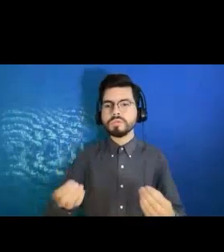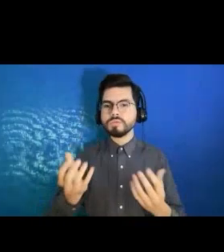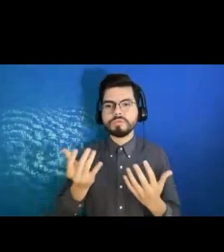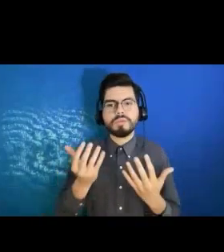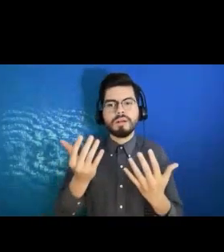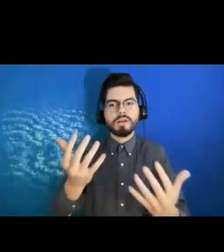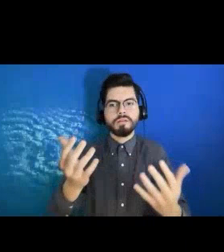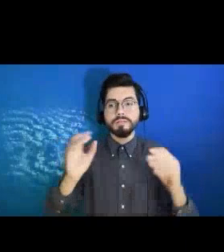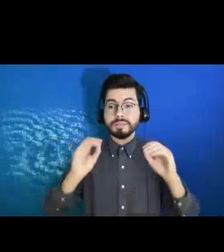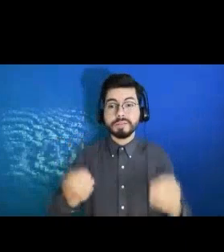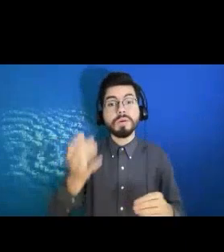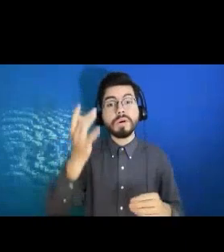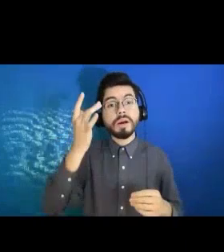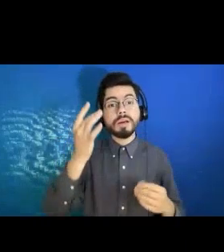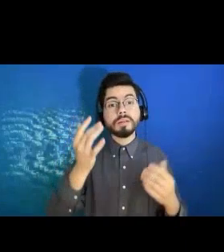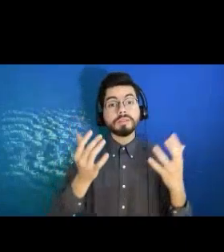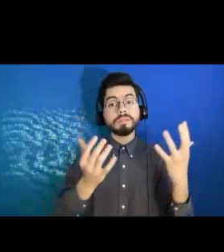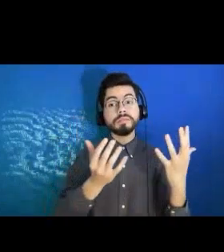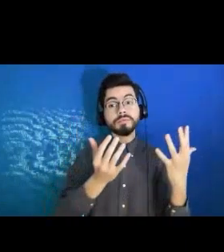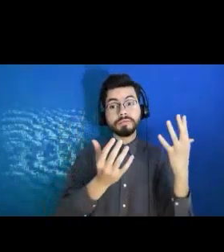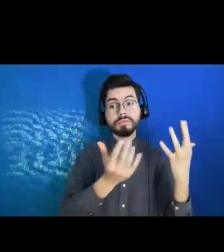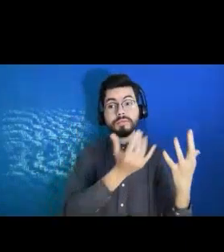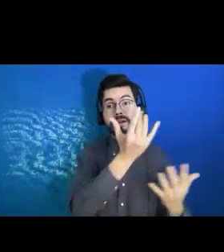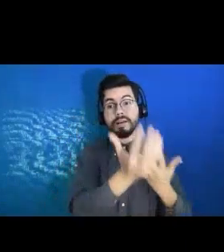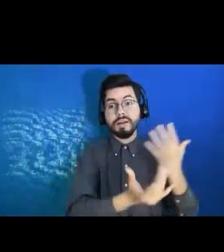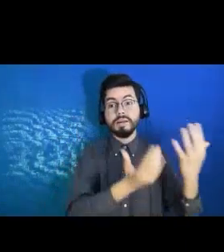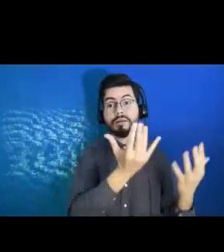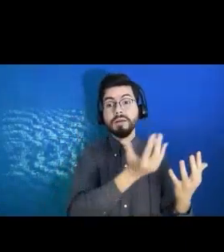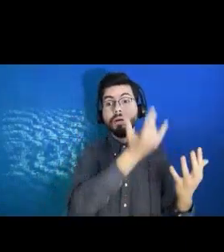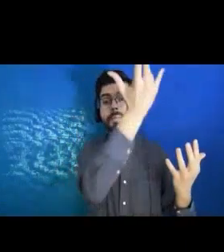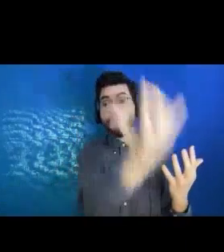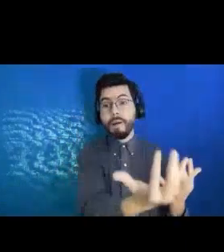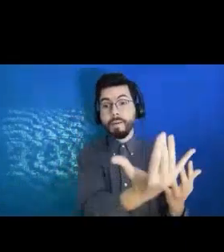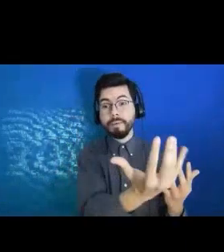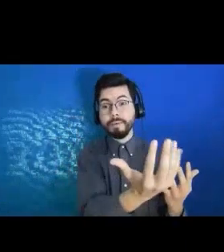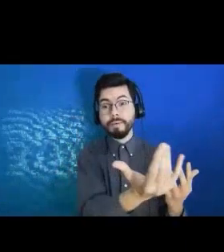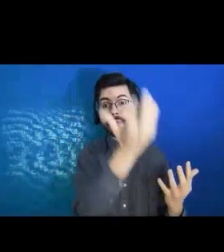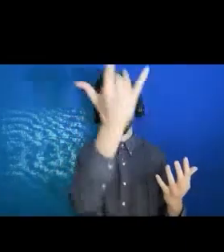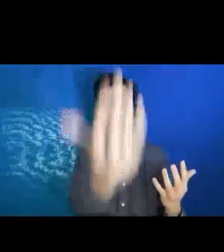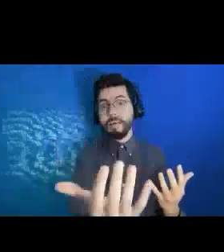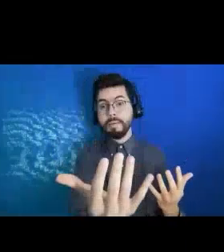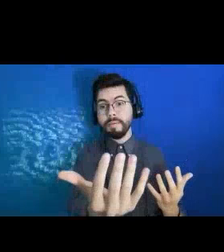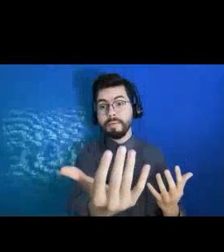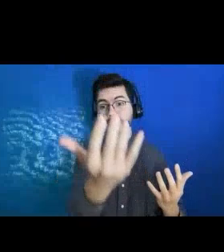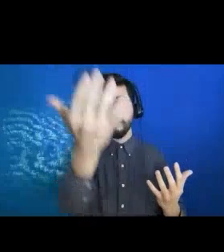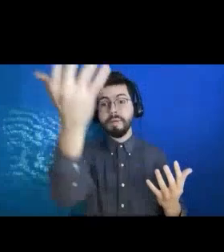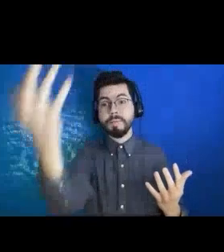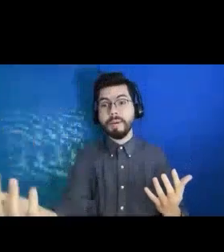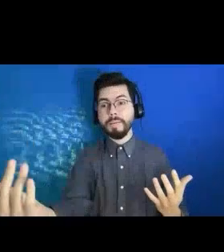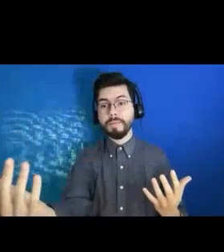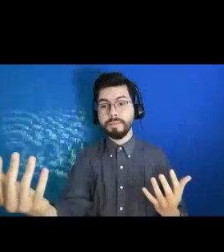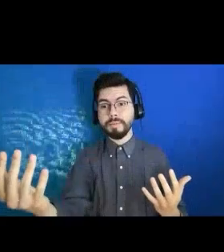it jumps, kind of leapfrogs around on the landscape. So it creates these really cool mosaics.